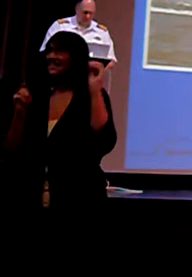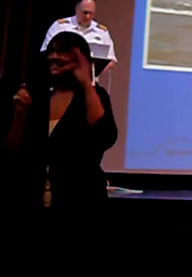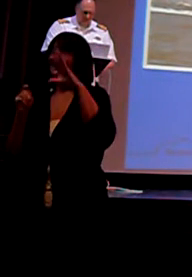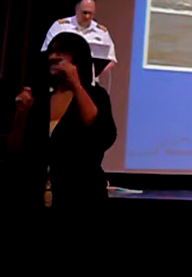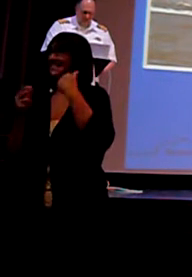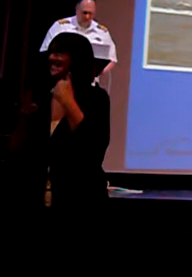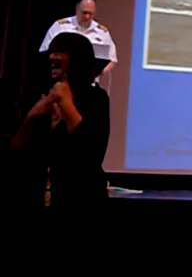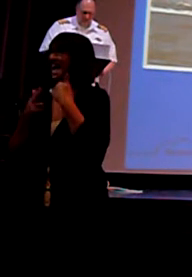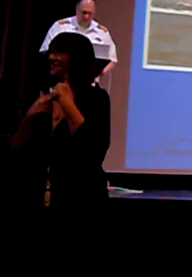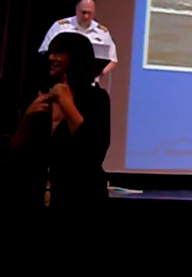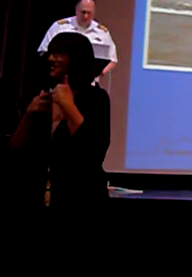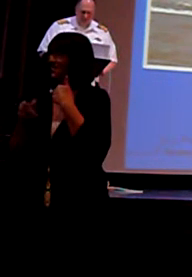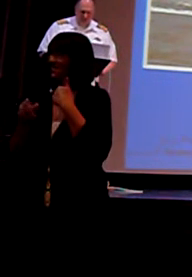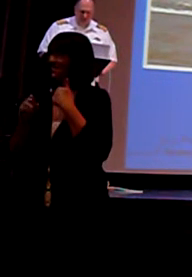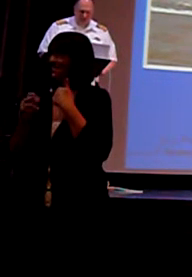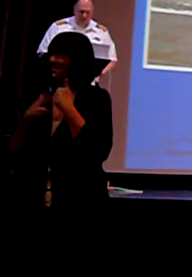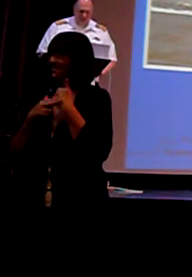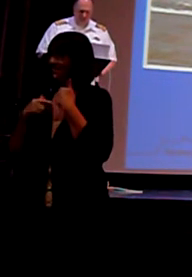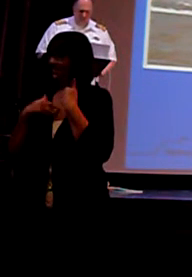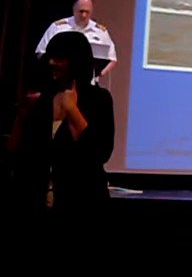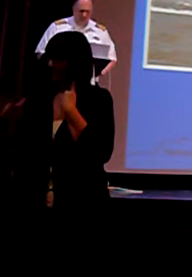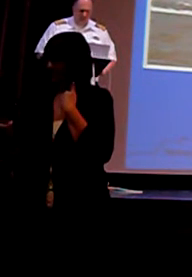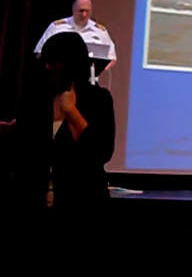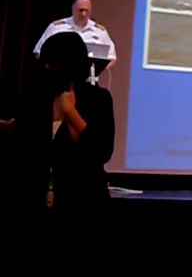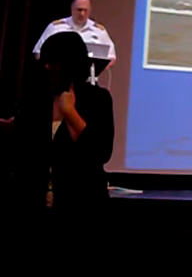screensaver here.